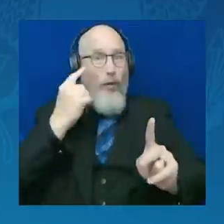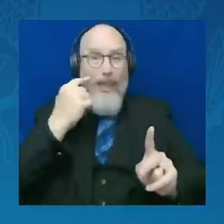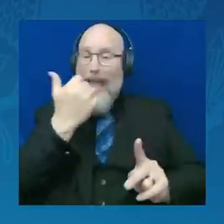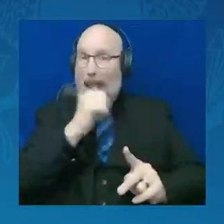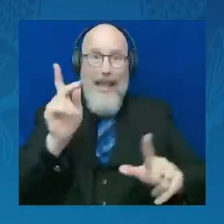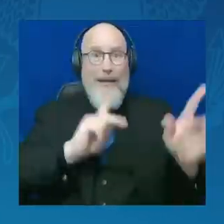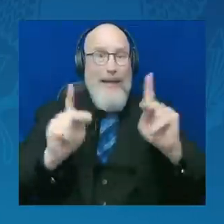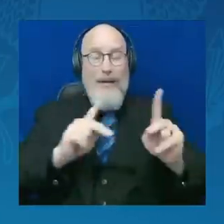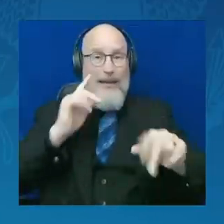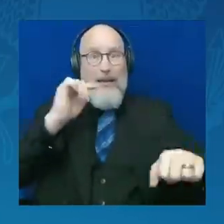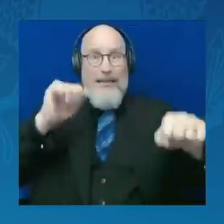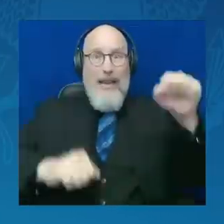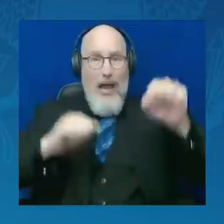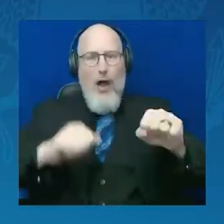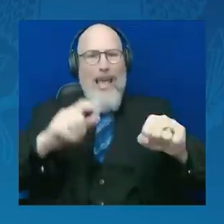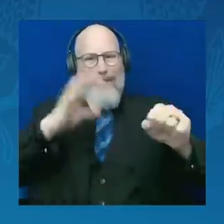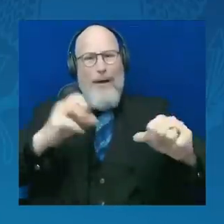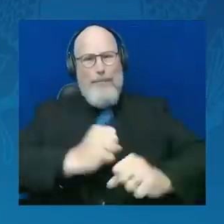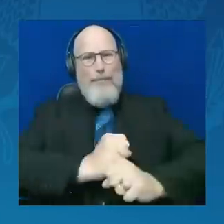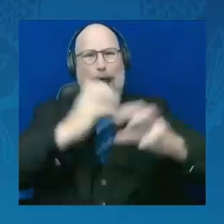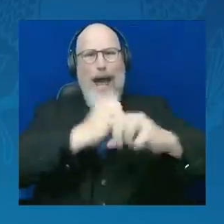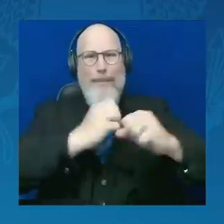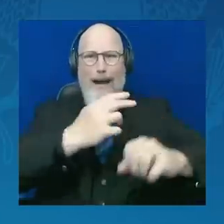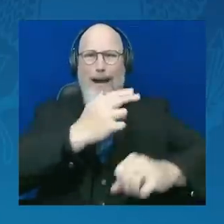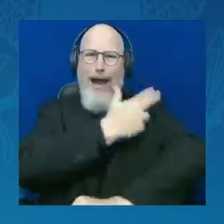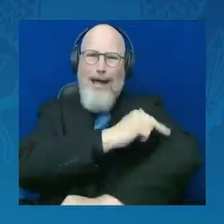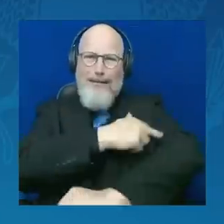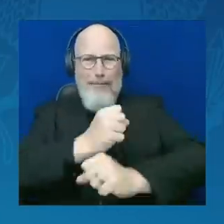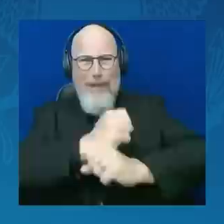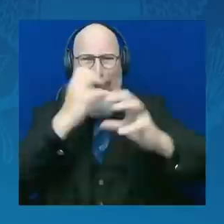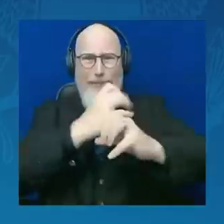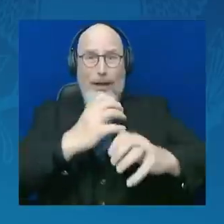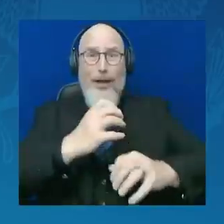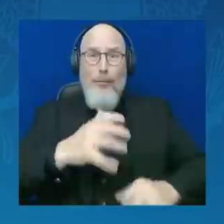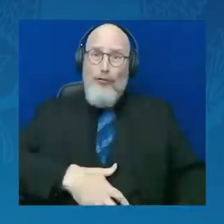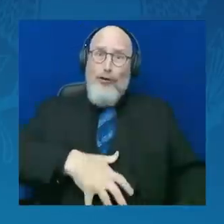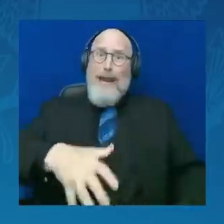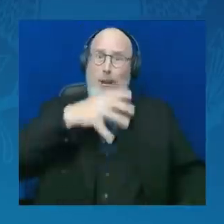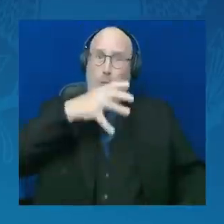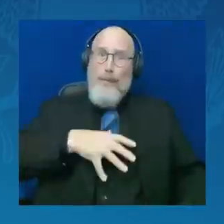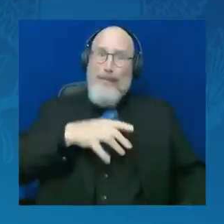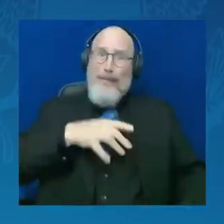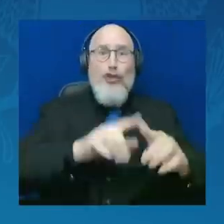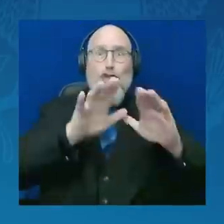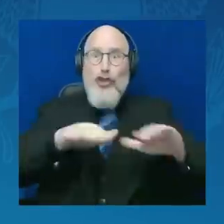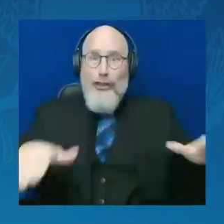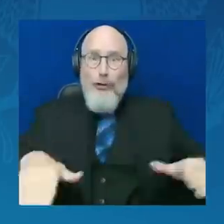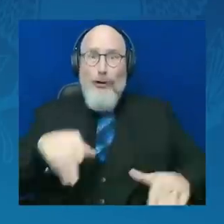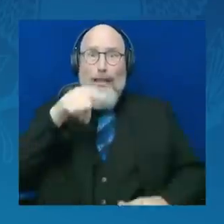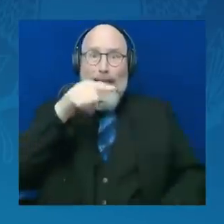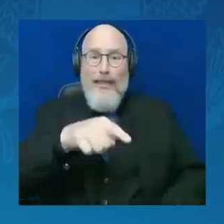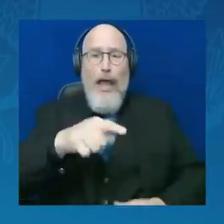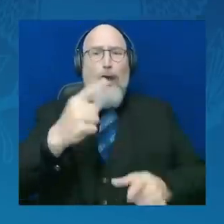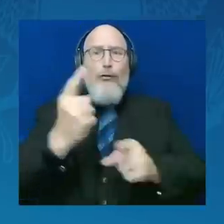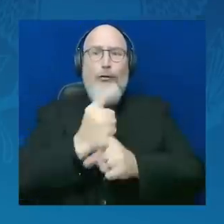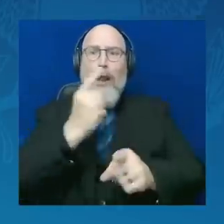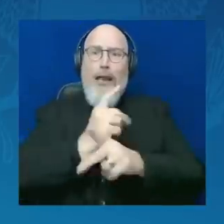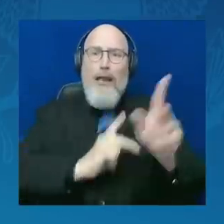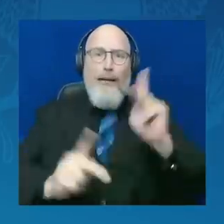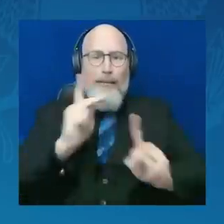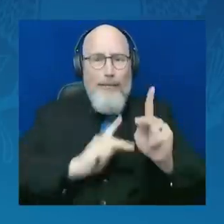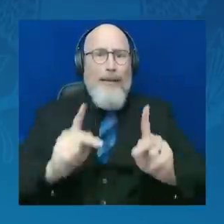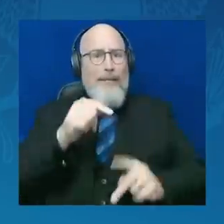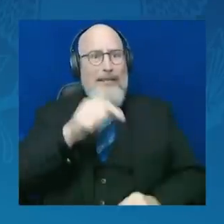If hospitals are bombed where pregnant women are staying, where children are staying, when ordinary people are killed, where bombs are dropped, when missiles are launched